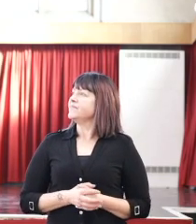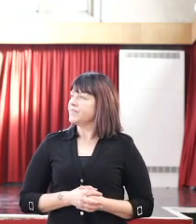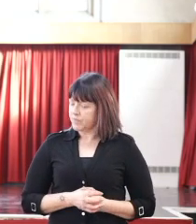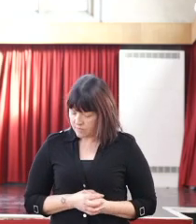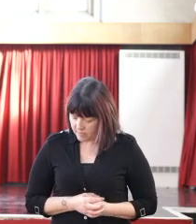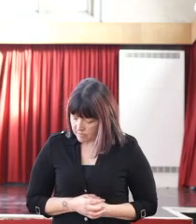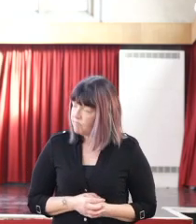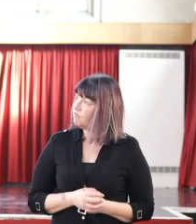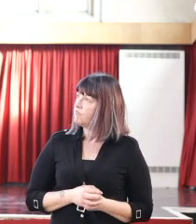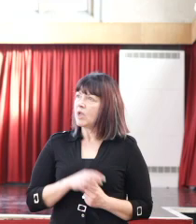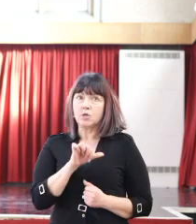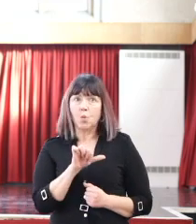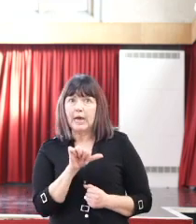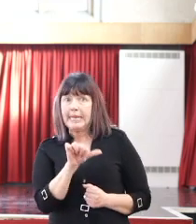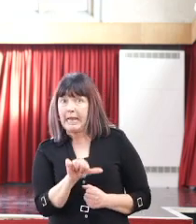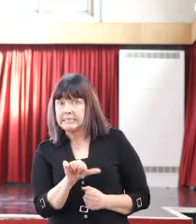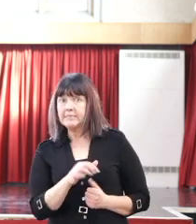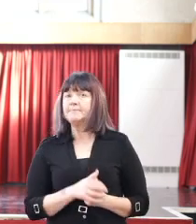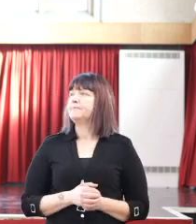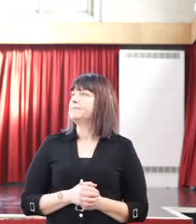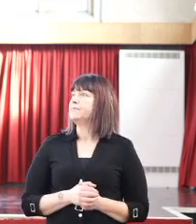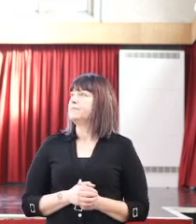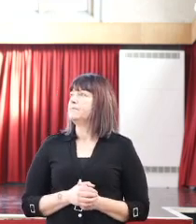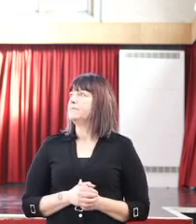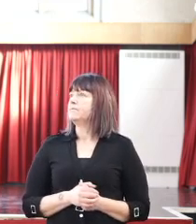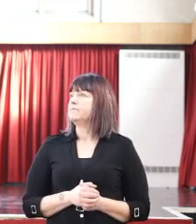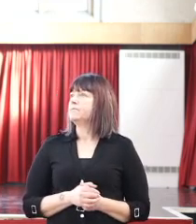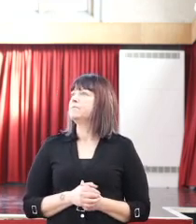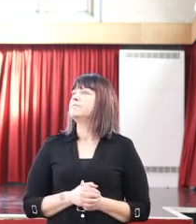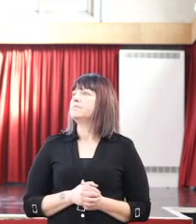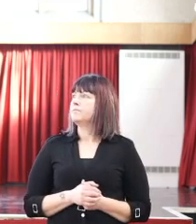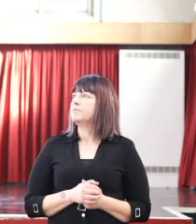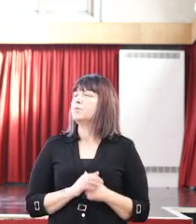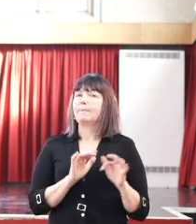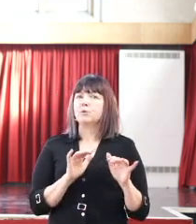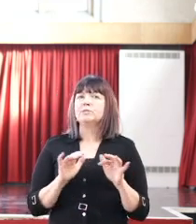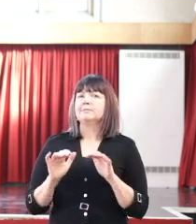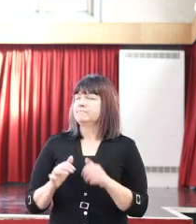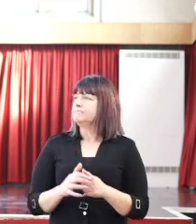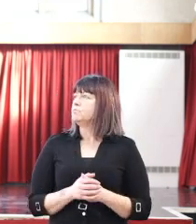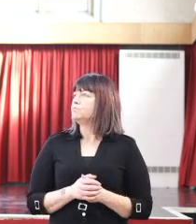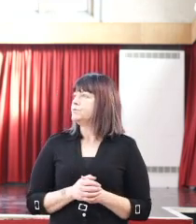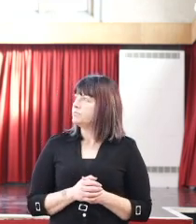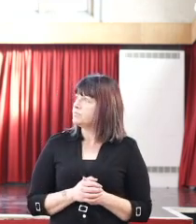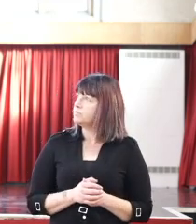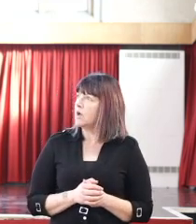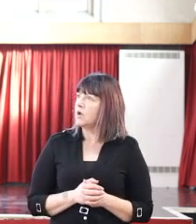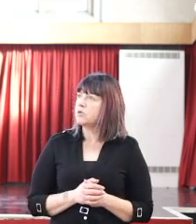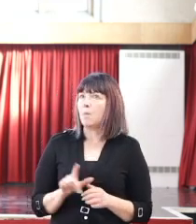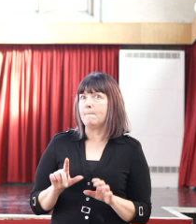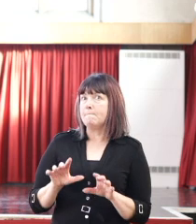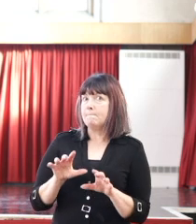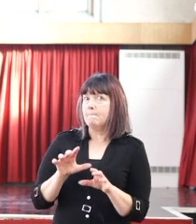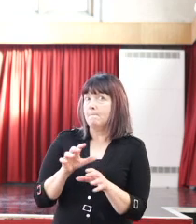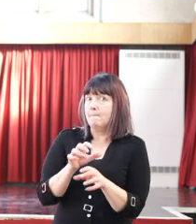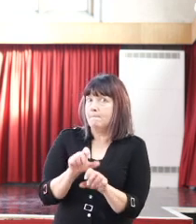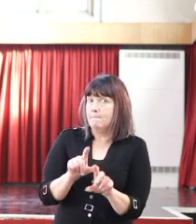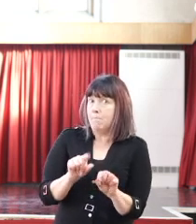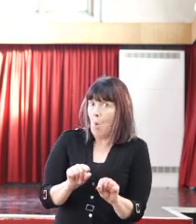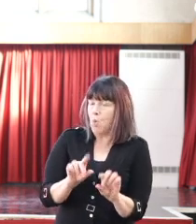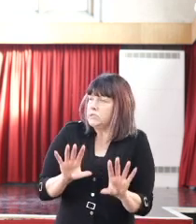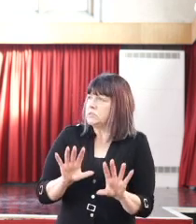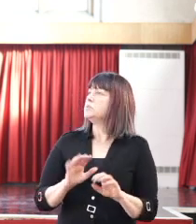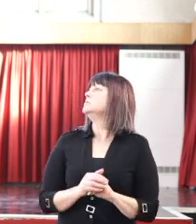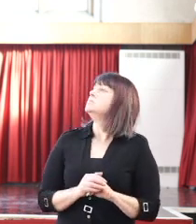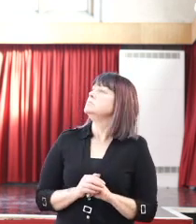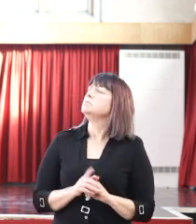And then what do we have next? Freedom. Oh yes, so stop that for a second. And then, so from that, yeah, so